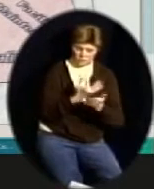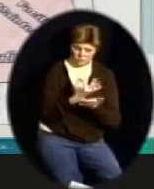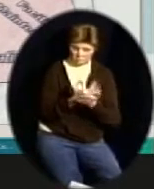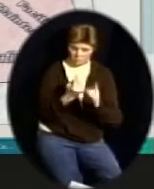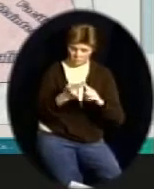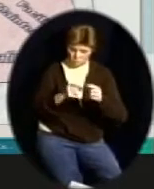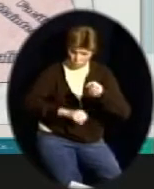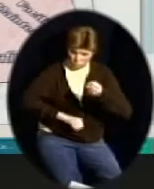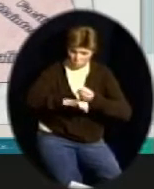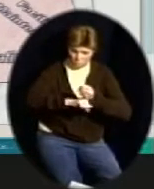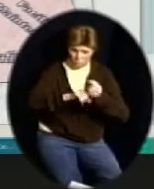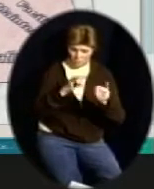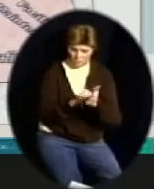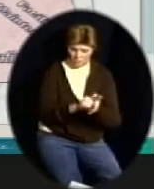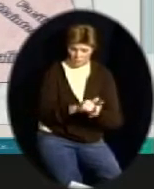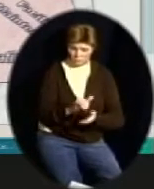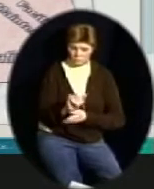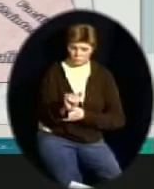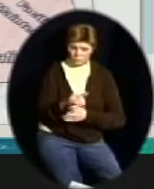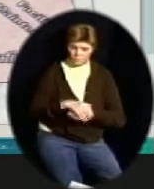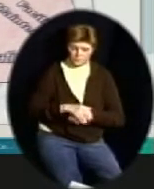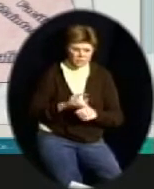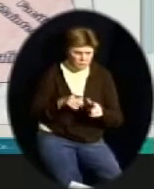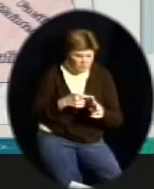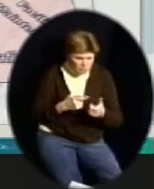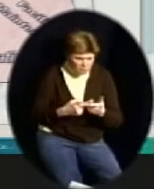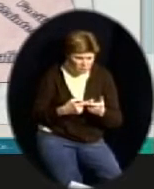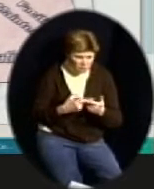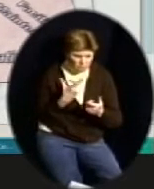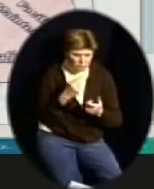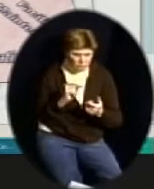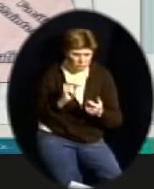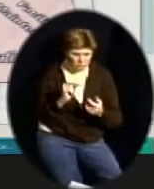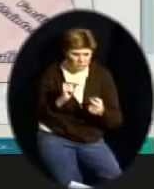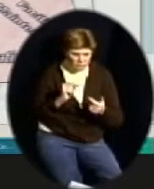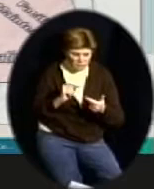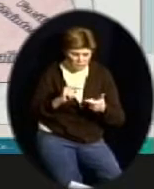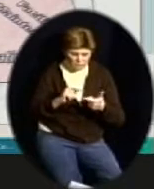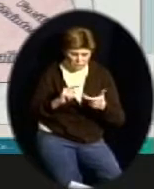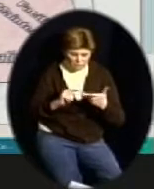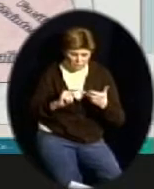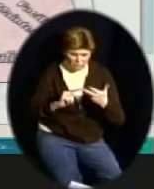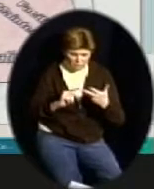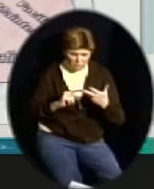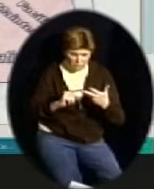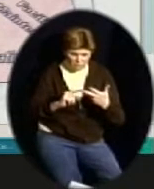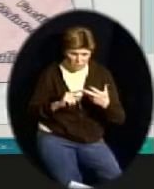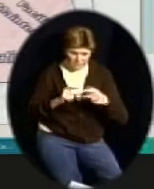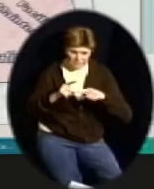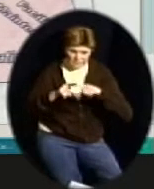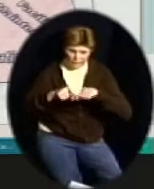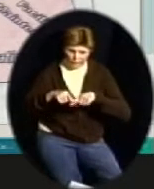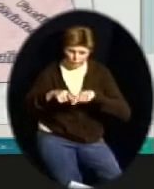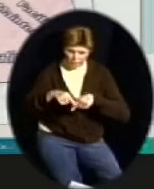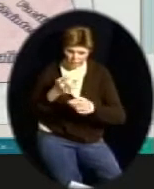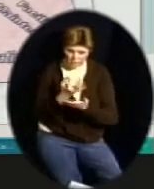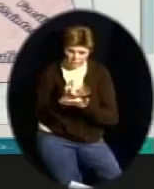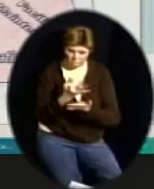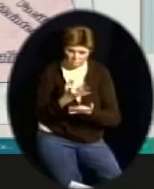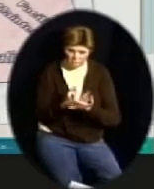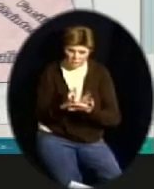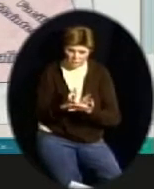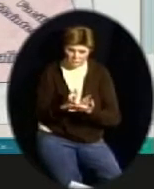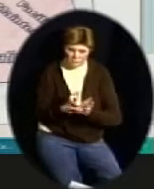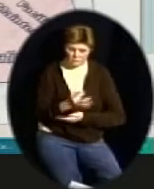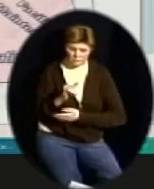the greatest attention is the dependent funds. Those funds that are dependent on the operating funds for their very existence, for the